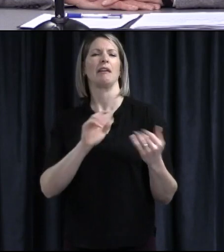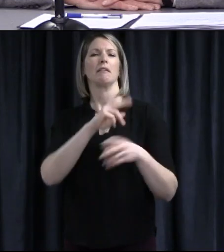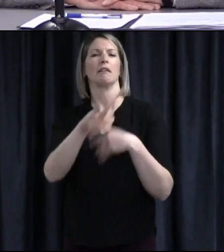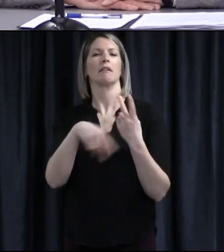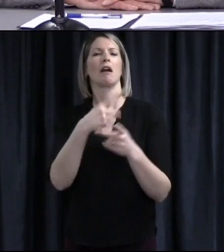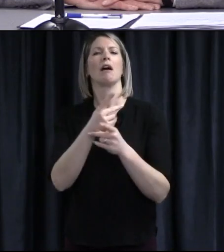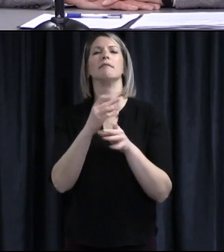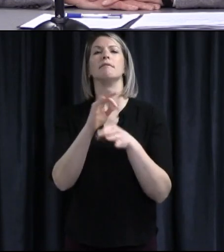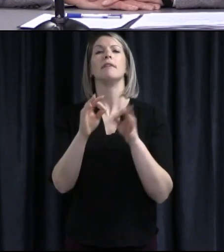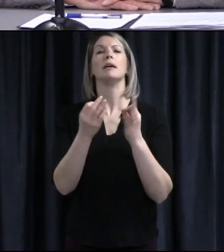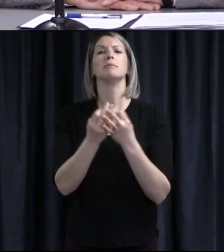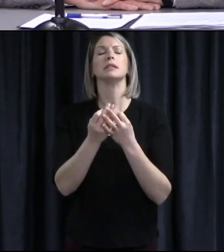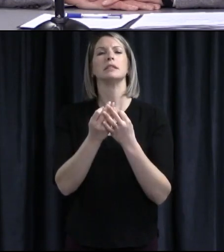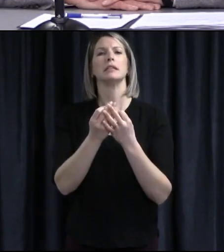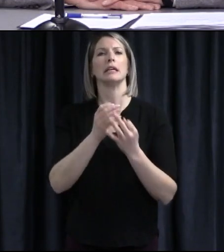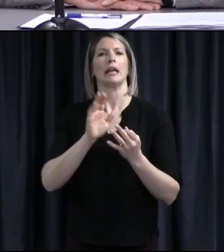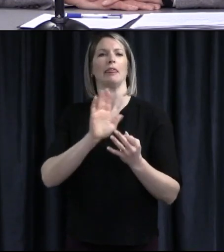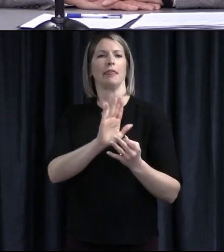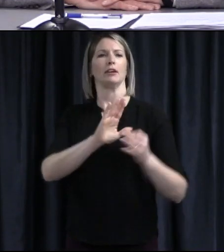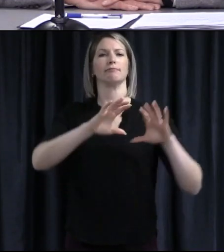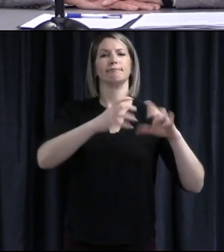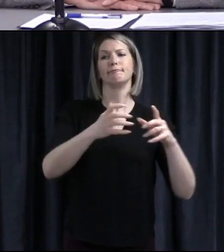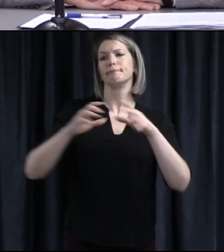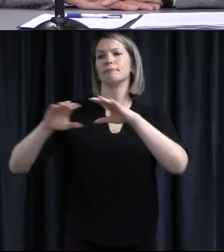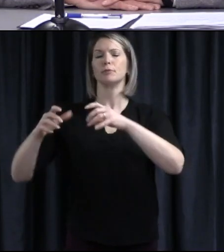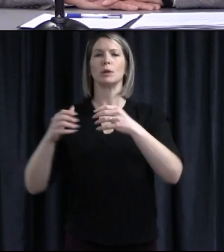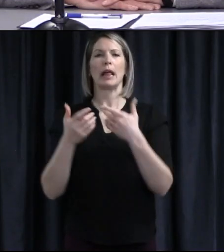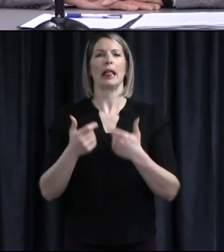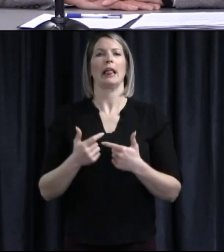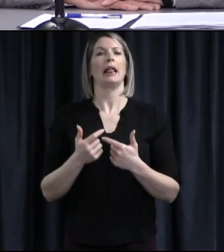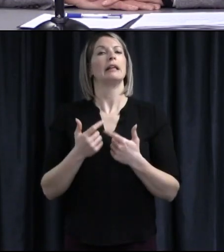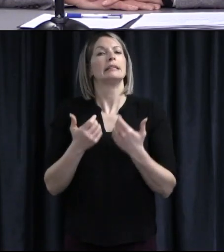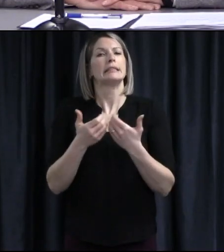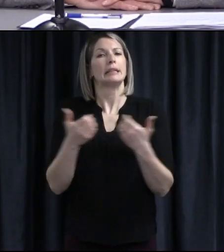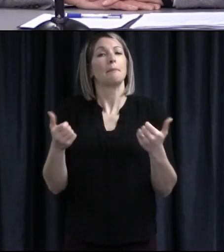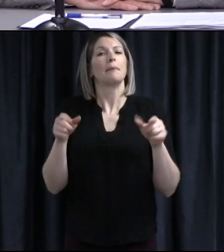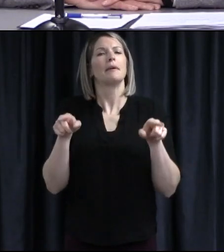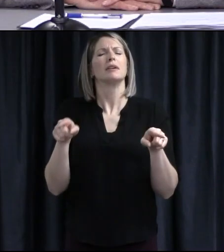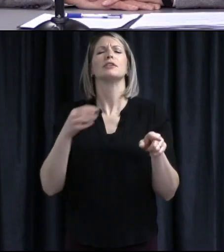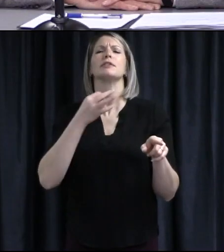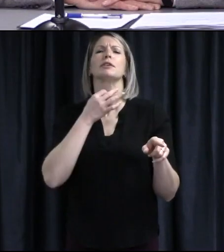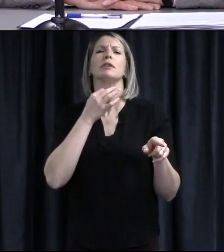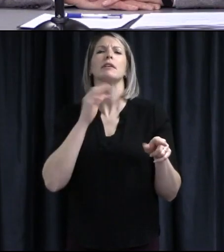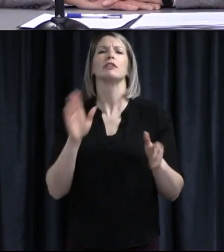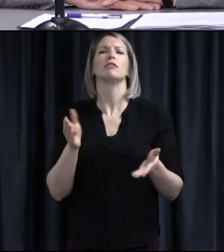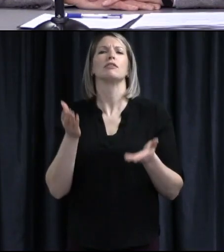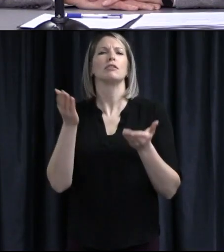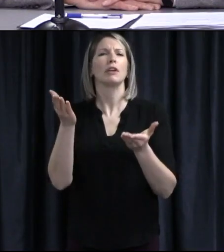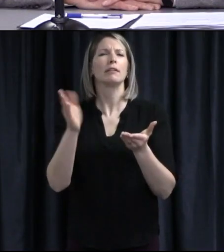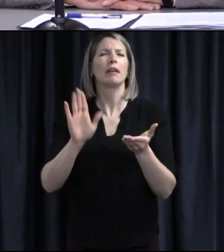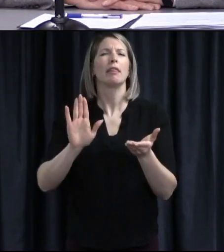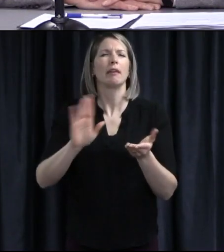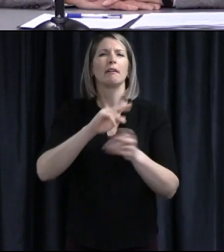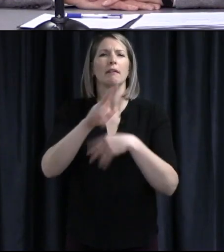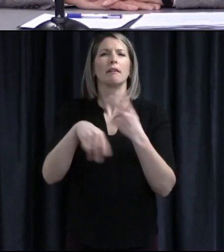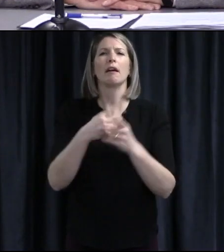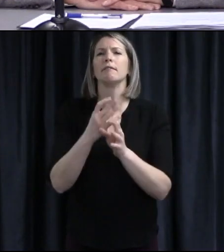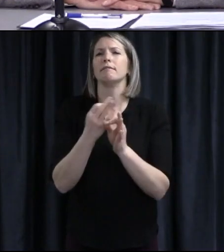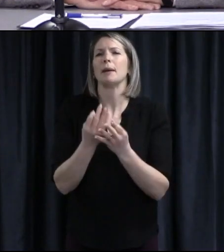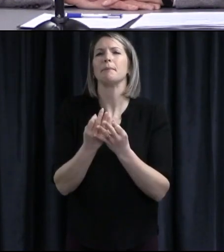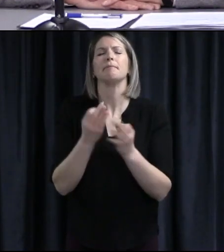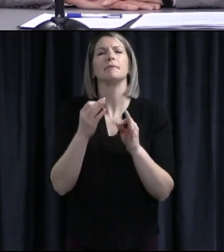social circles are widening. What suggestions or advice would you have for families who are dealing with shared custody